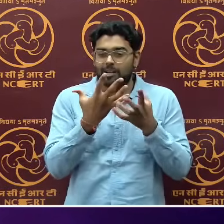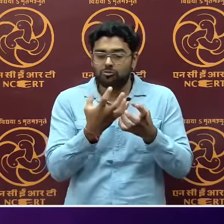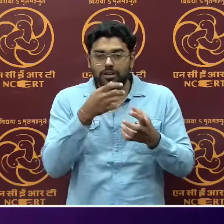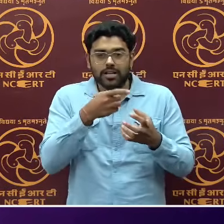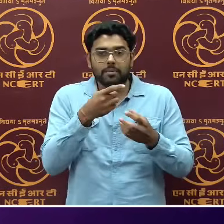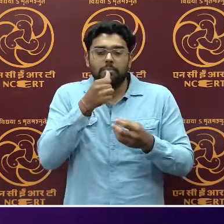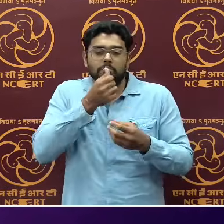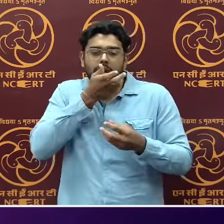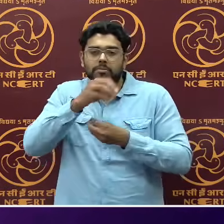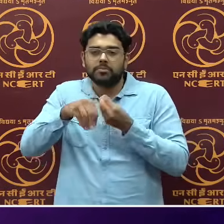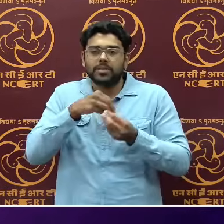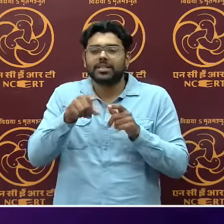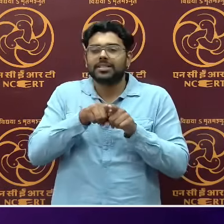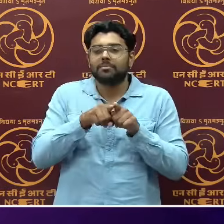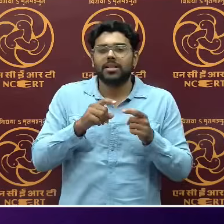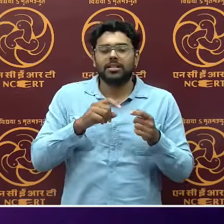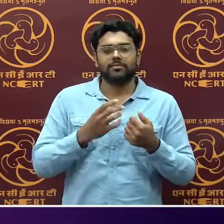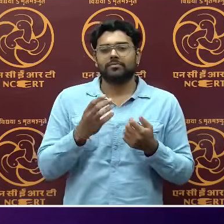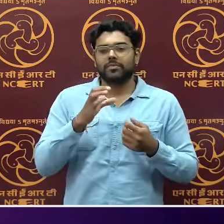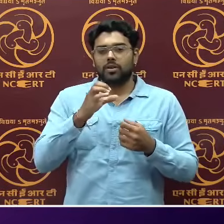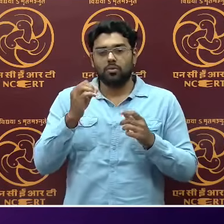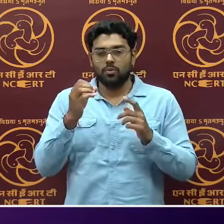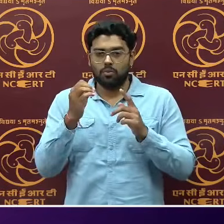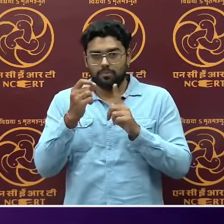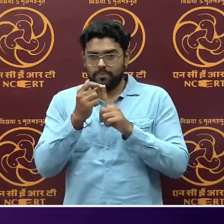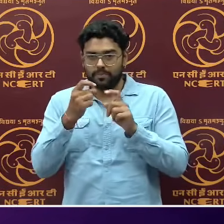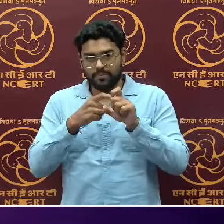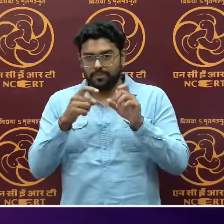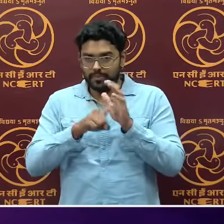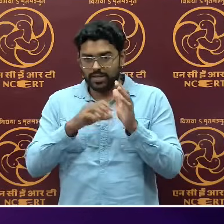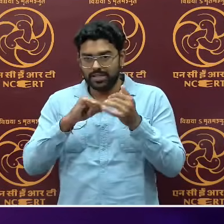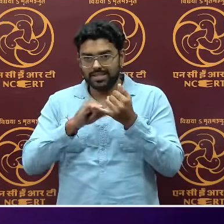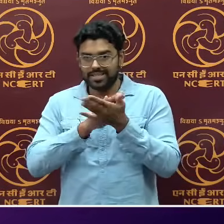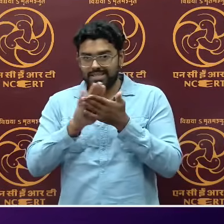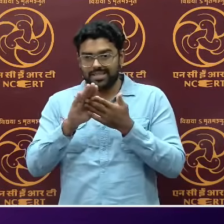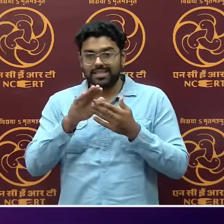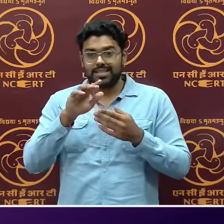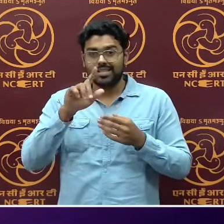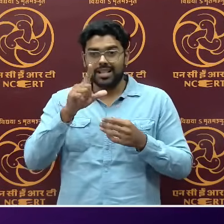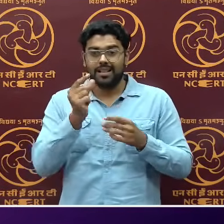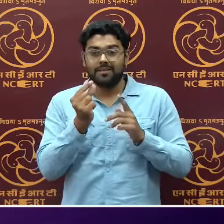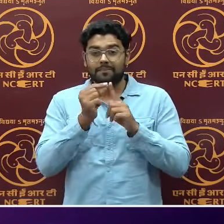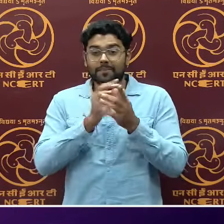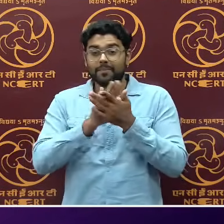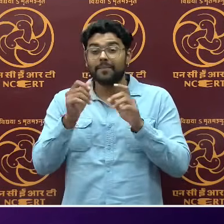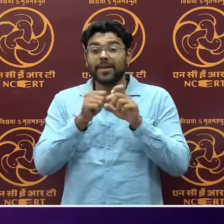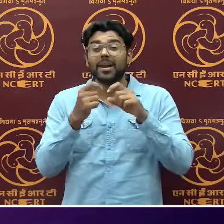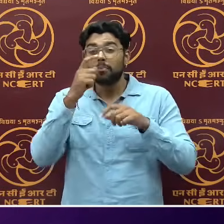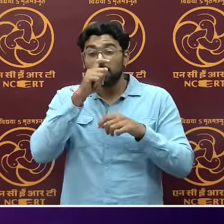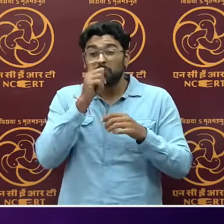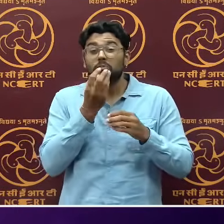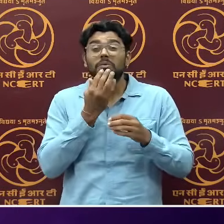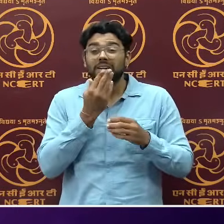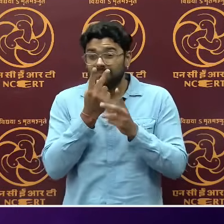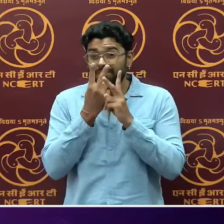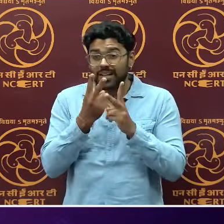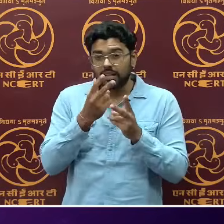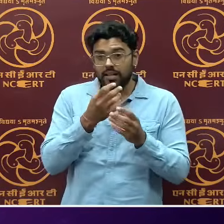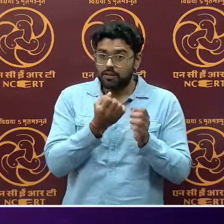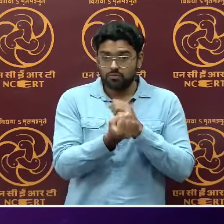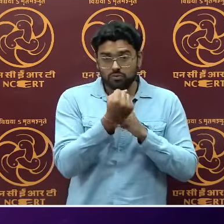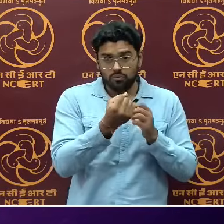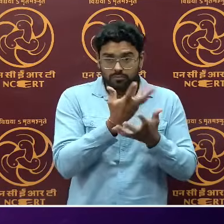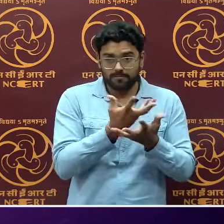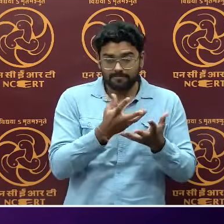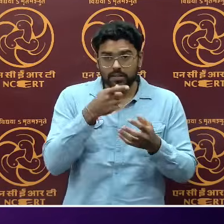liquid, like copper sulfate we have dissolved in liquid, so copper sulfate is a solid, right? Then